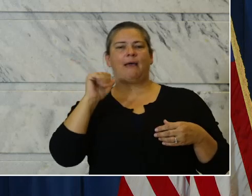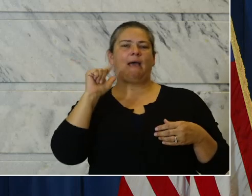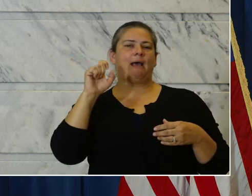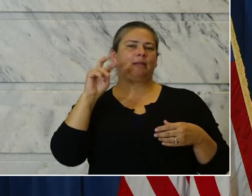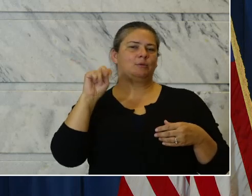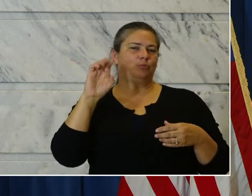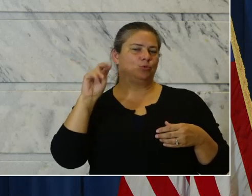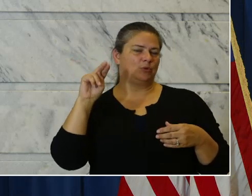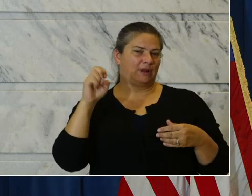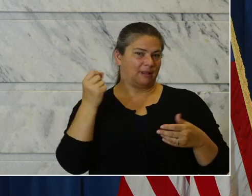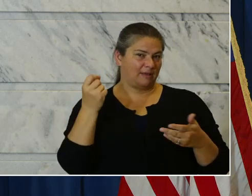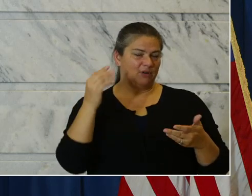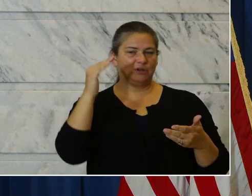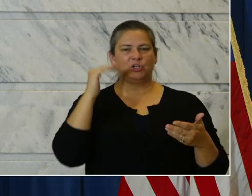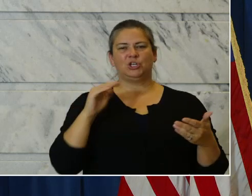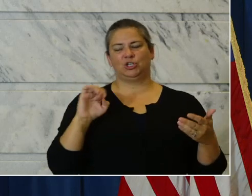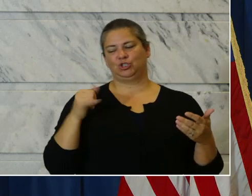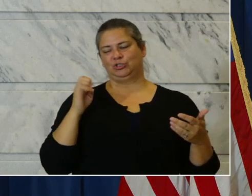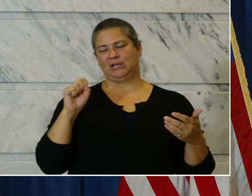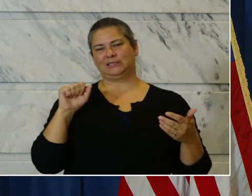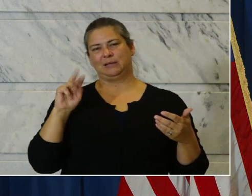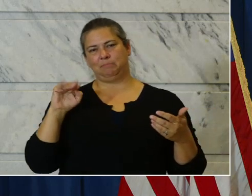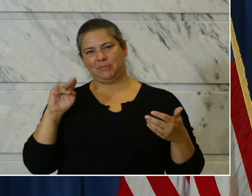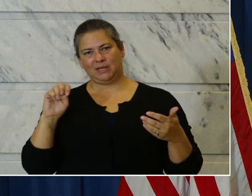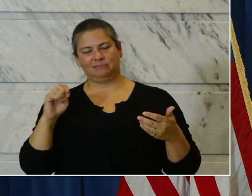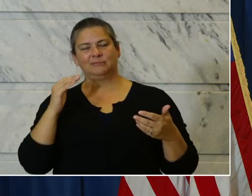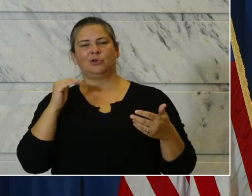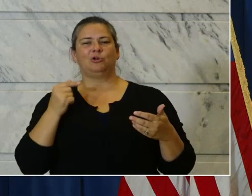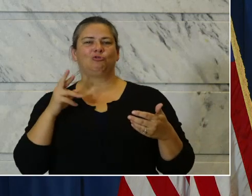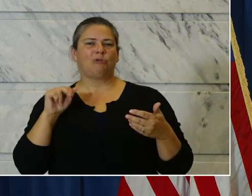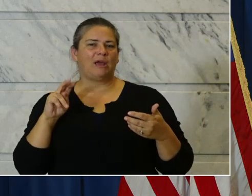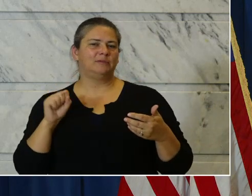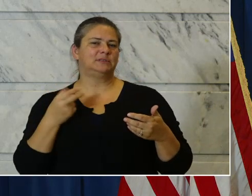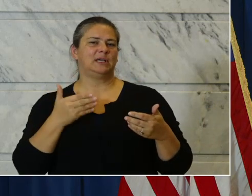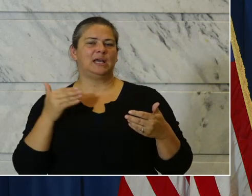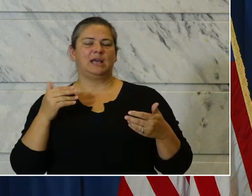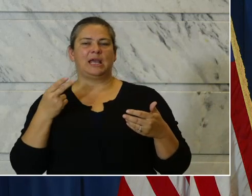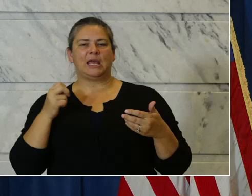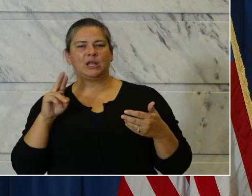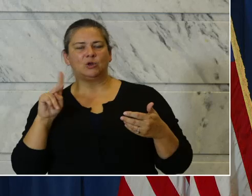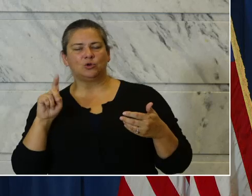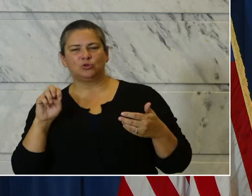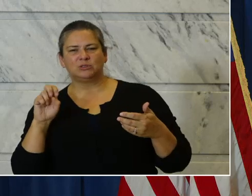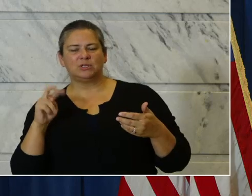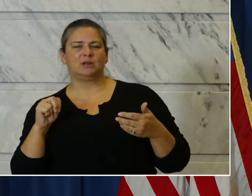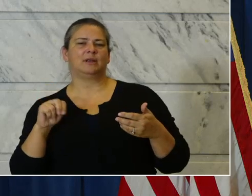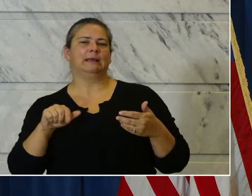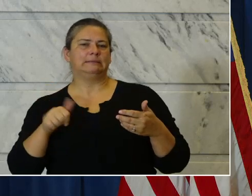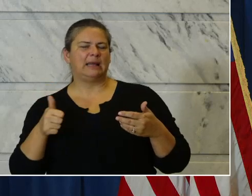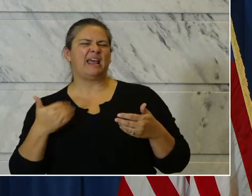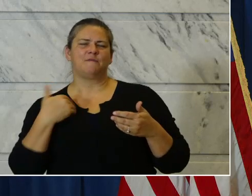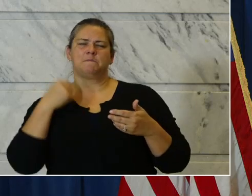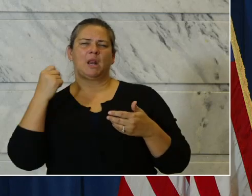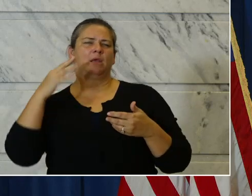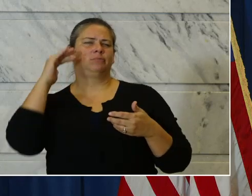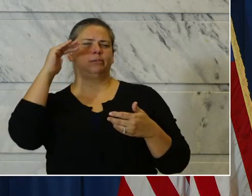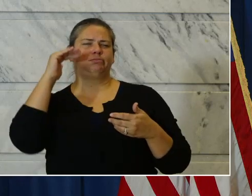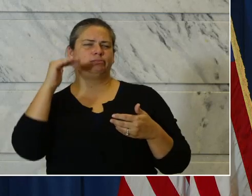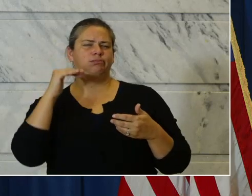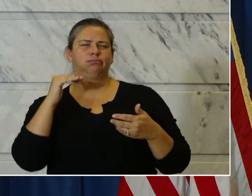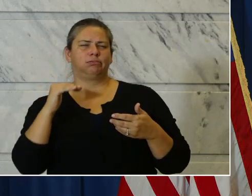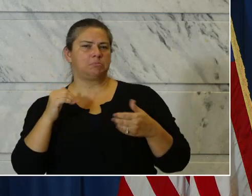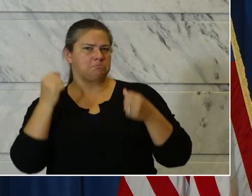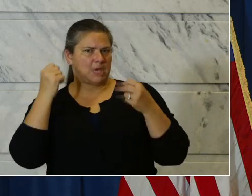11, Jessamine 11, and then Graves, Henderson, and Meade 10. Number of other counties in single digits. They are